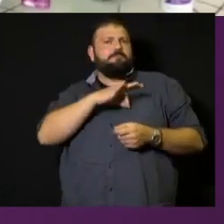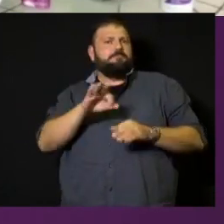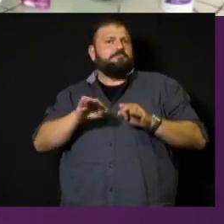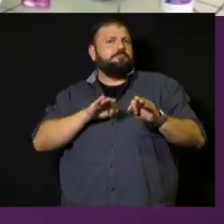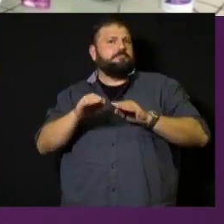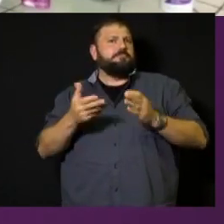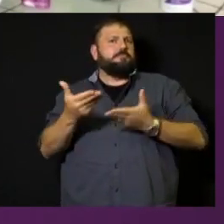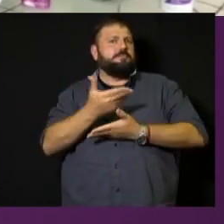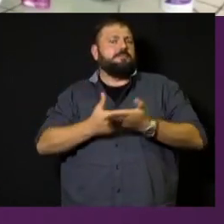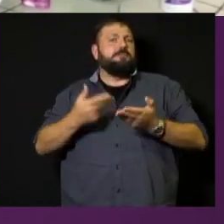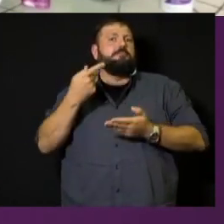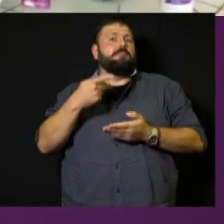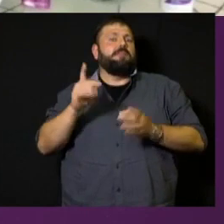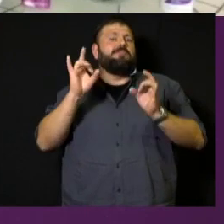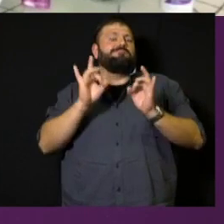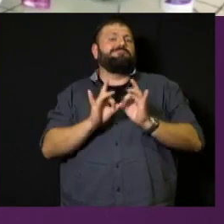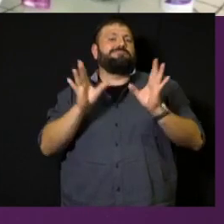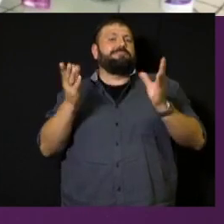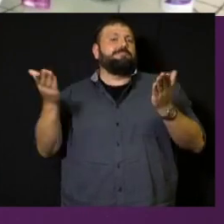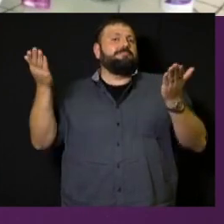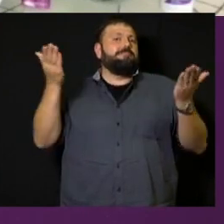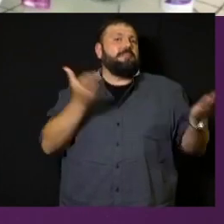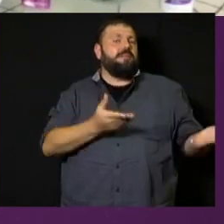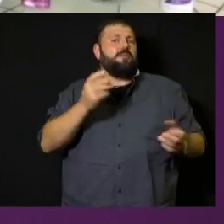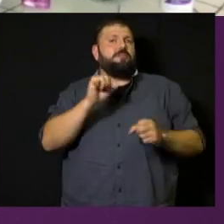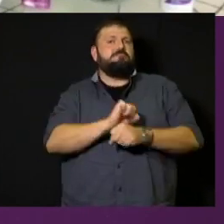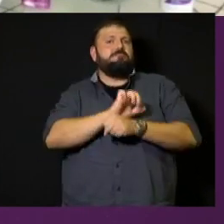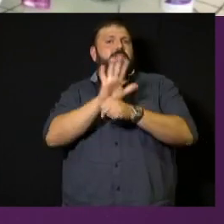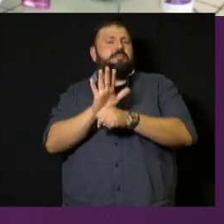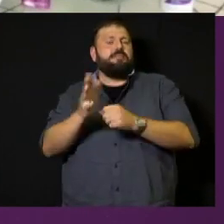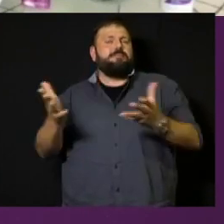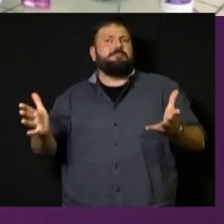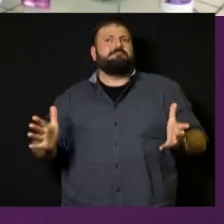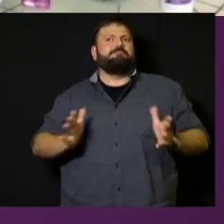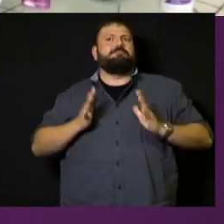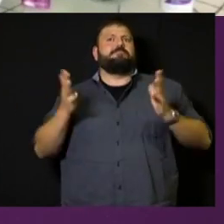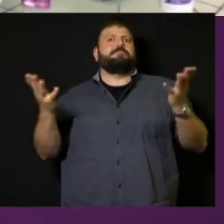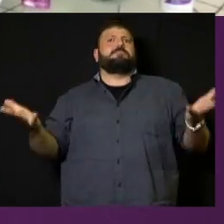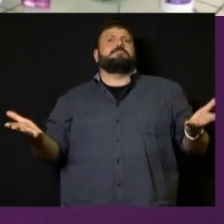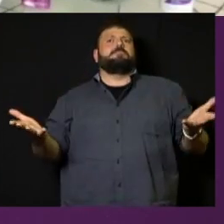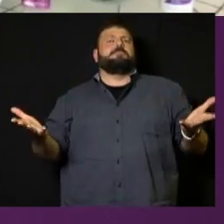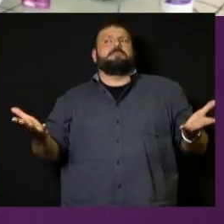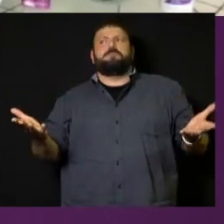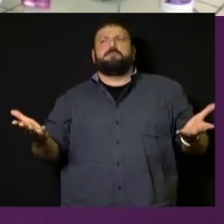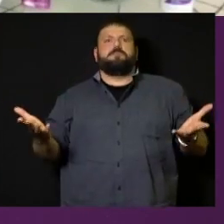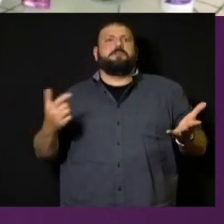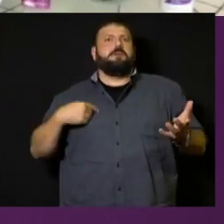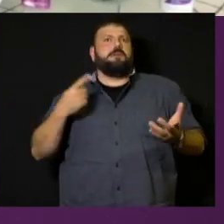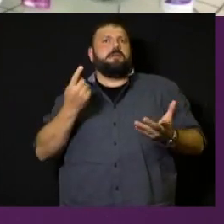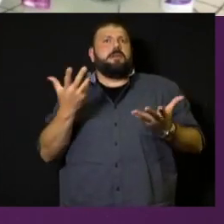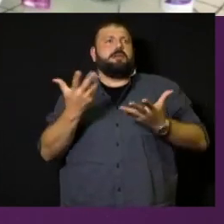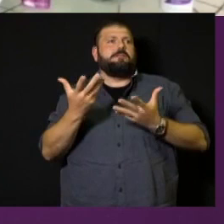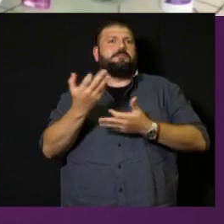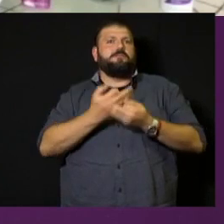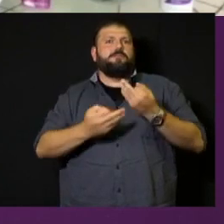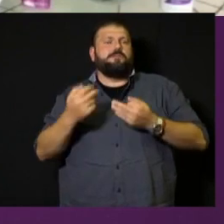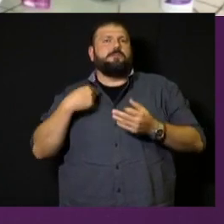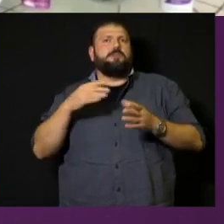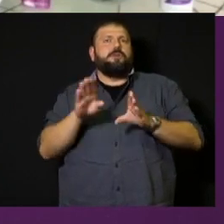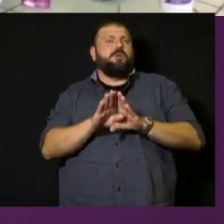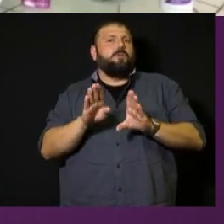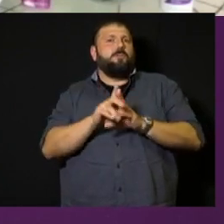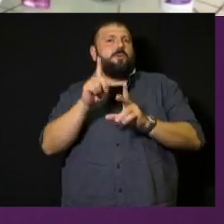in a shared working space. After the pandemic, we got this that left, it was like a